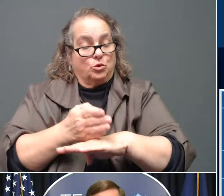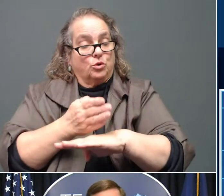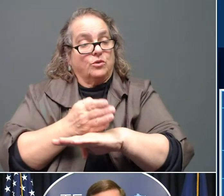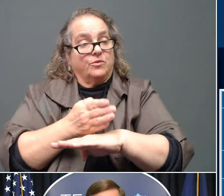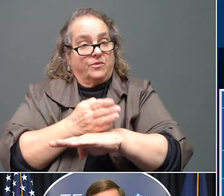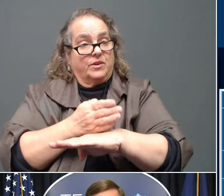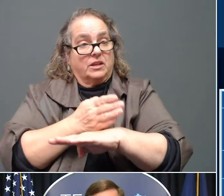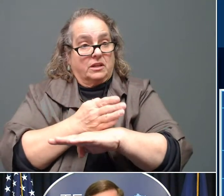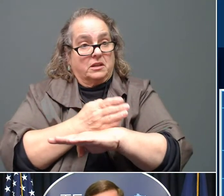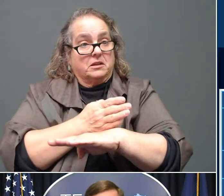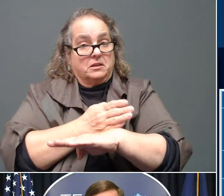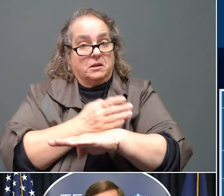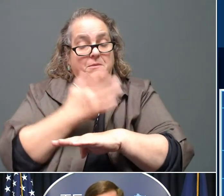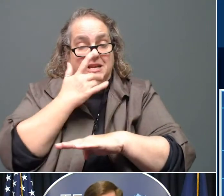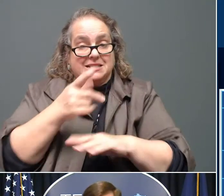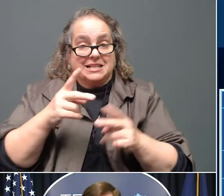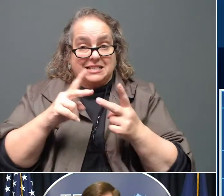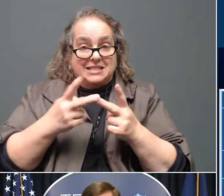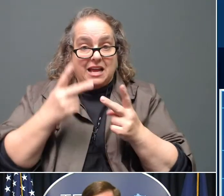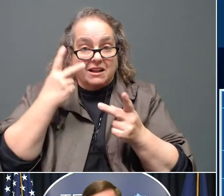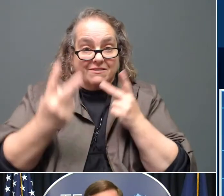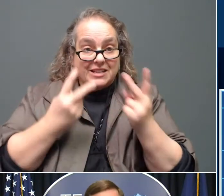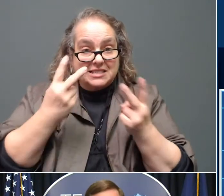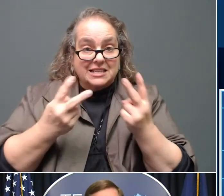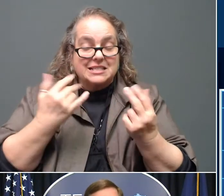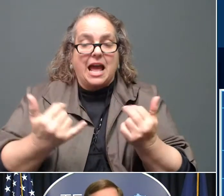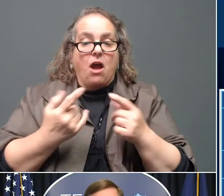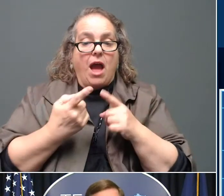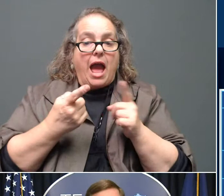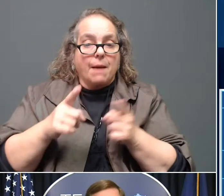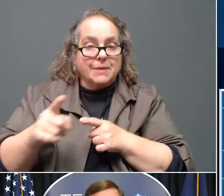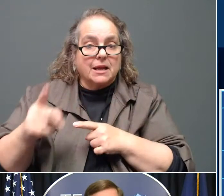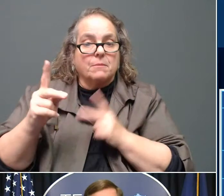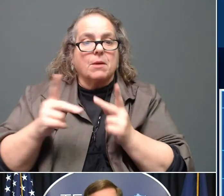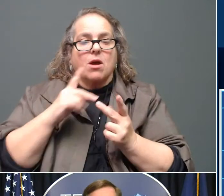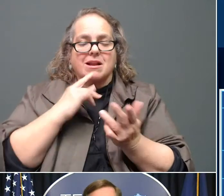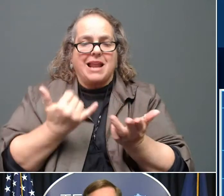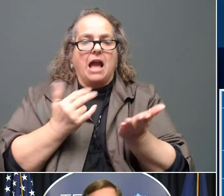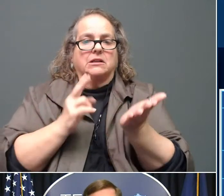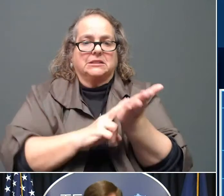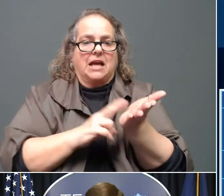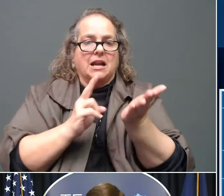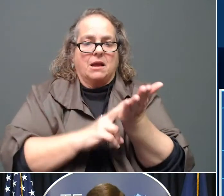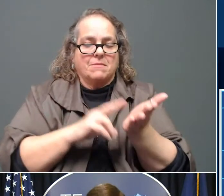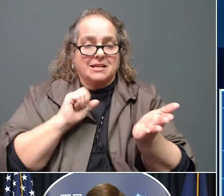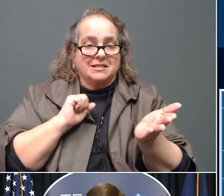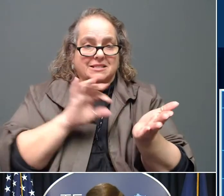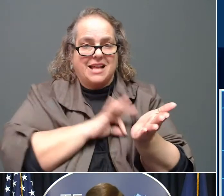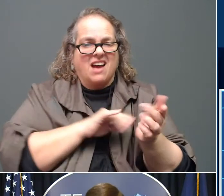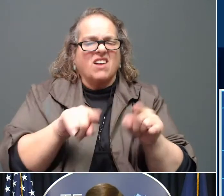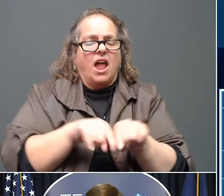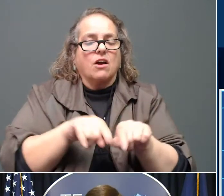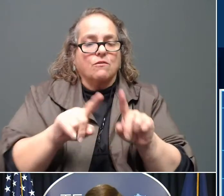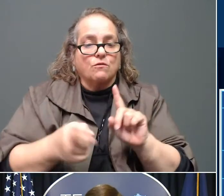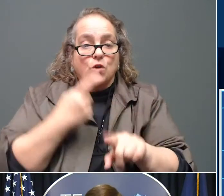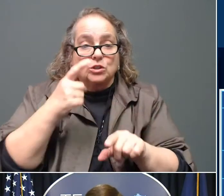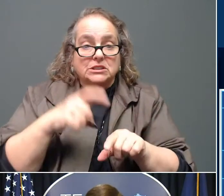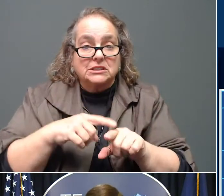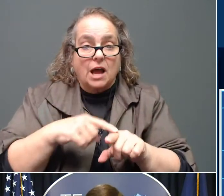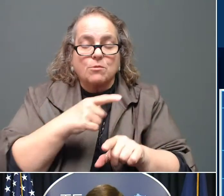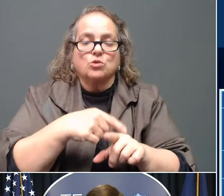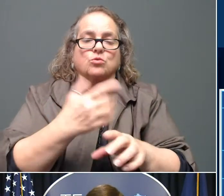the second visits are happening, and some people are signing up like staff for the very first time to receive those